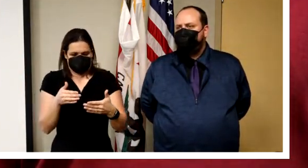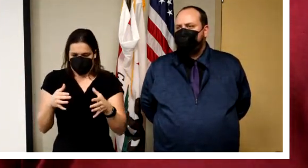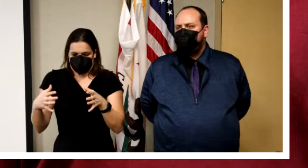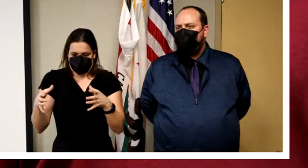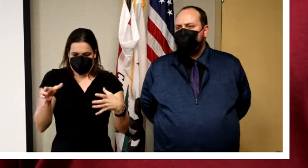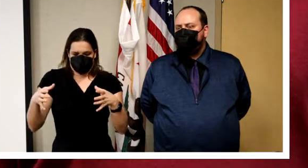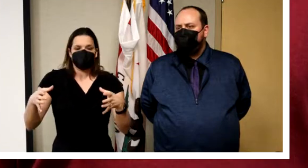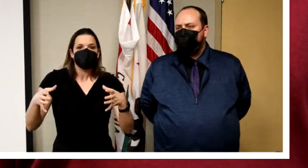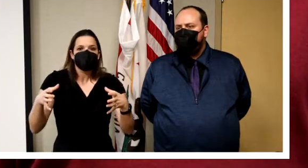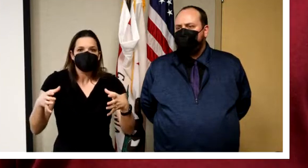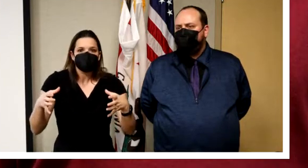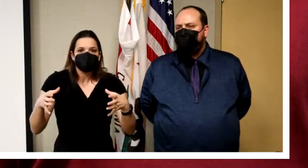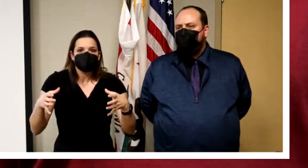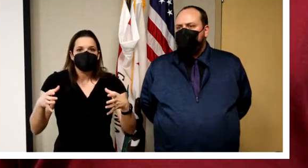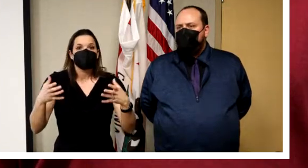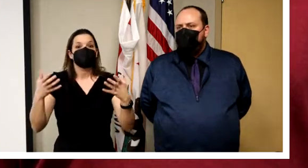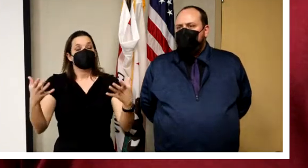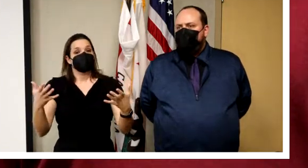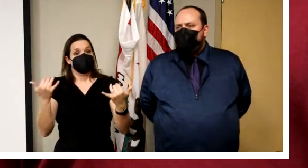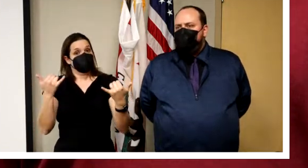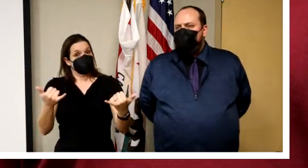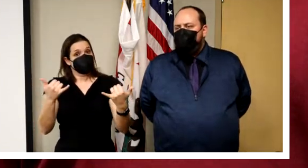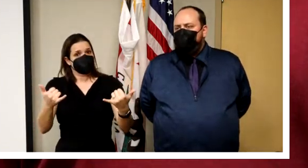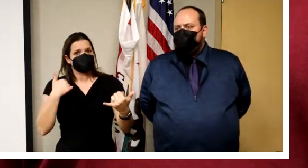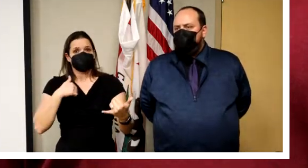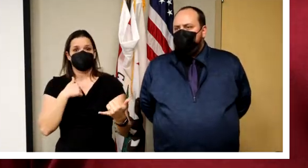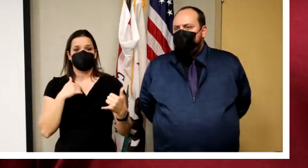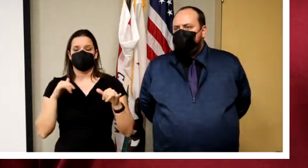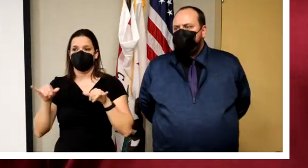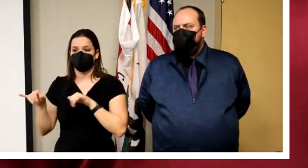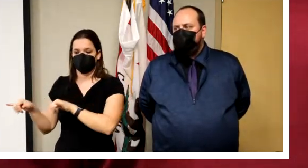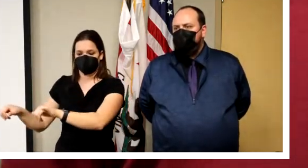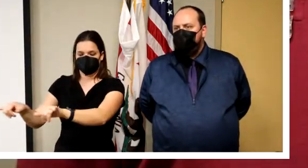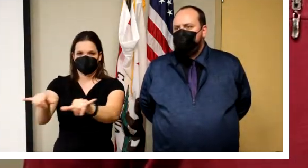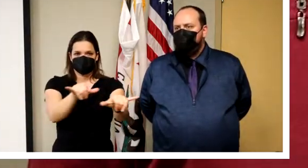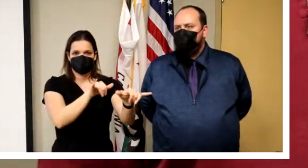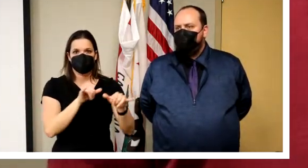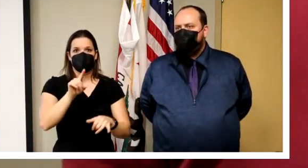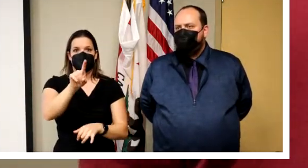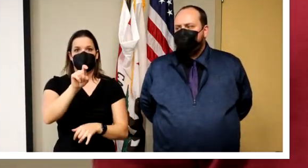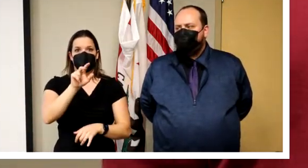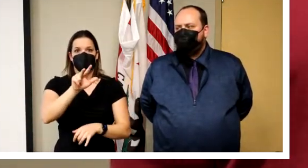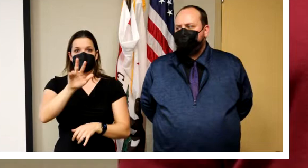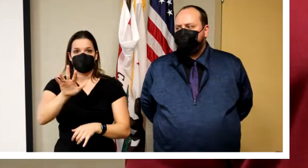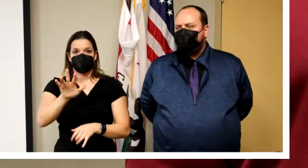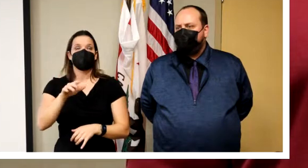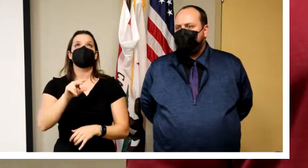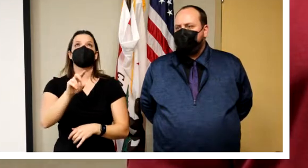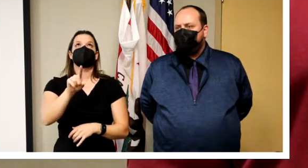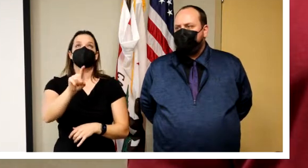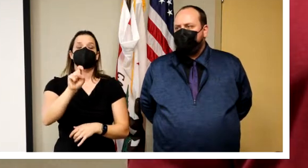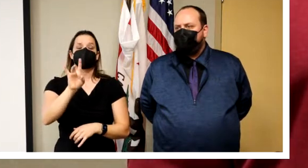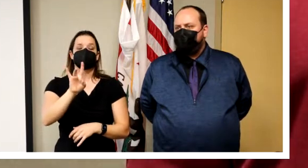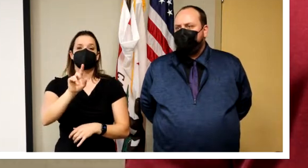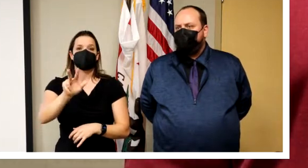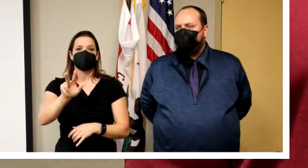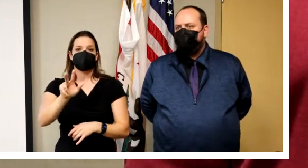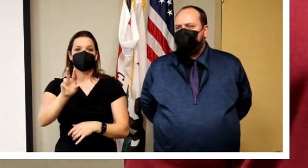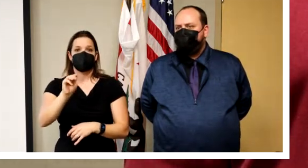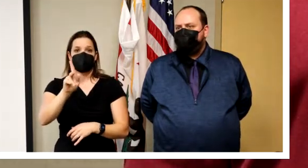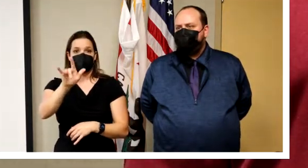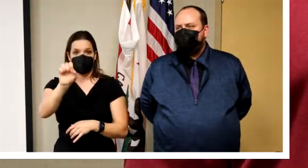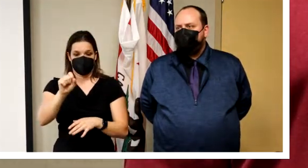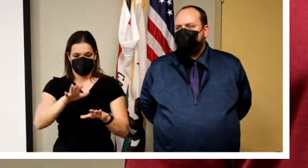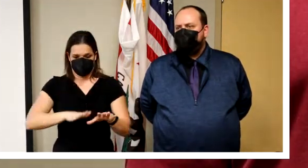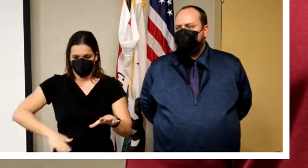we're always, at least right now, we're the same 183 square miles that we've been since 1961,